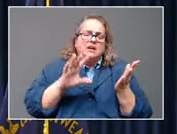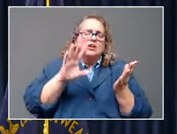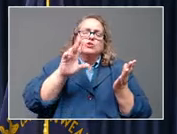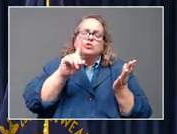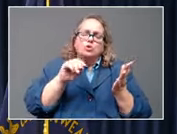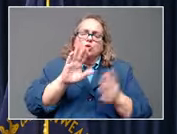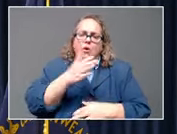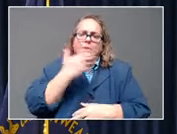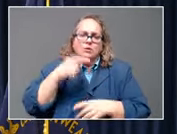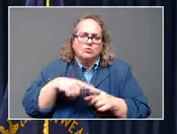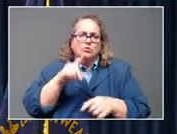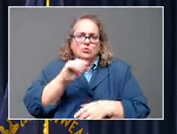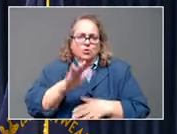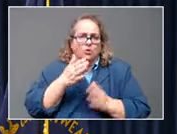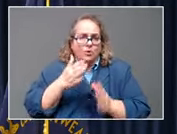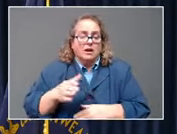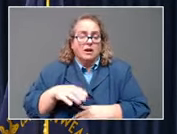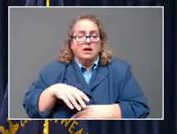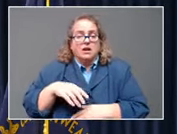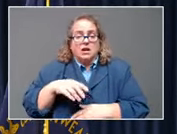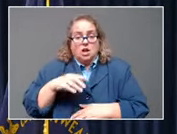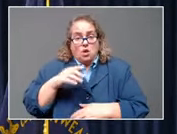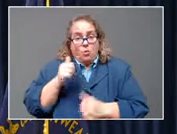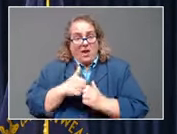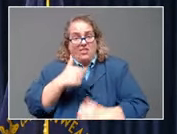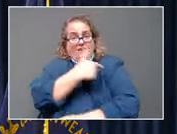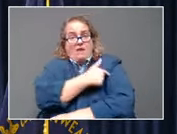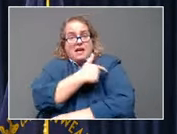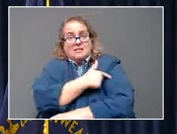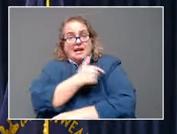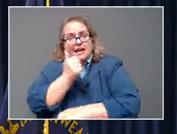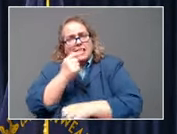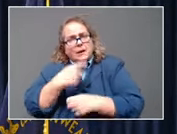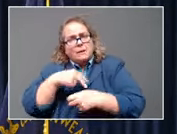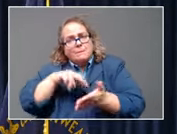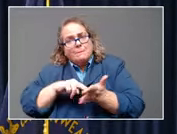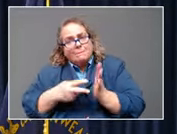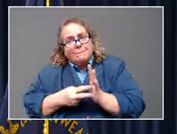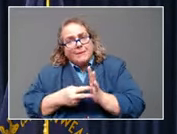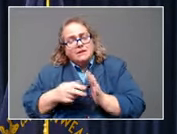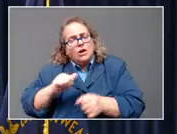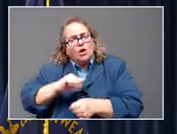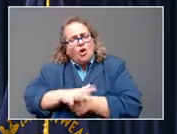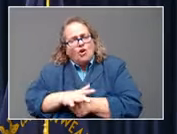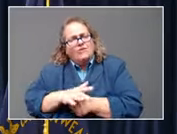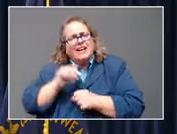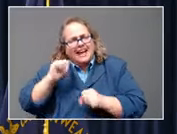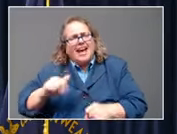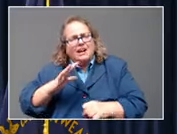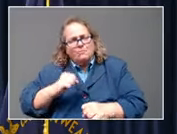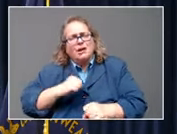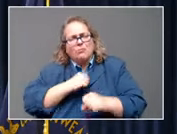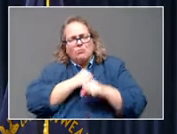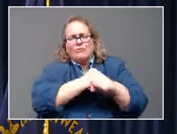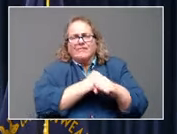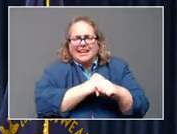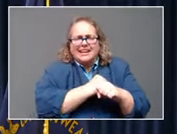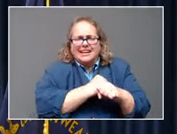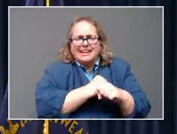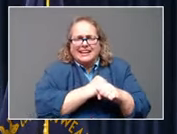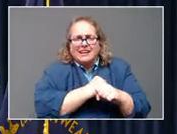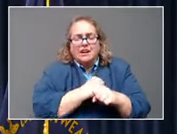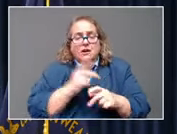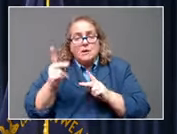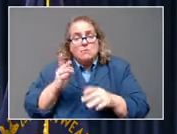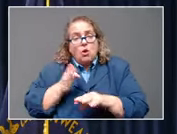a largely preventable outcome incurred nearly only by the unvaccinated. Even for people over 60, roughly 3 out of